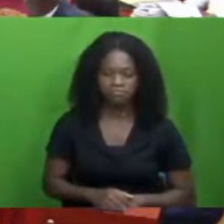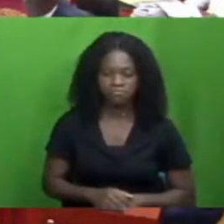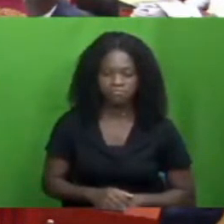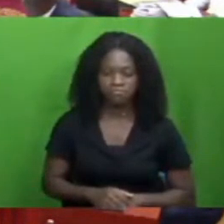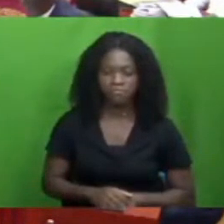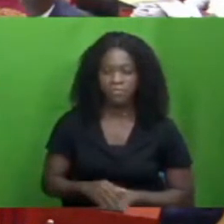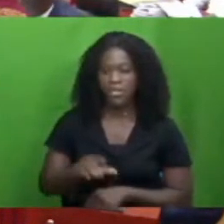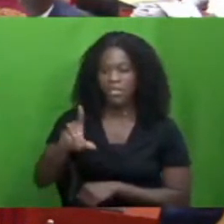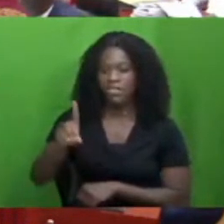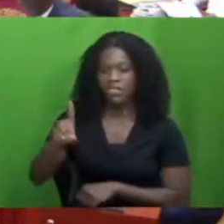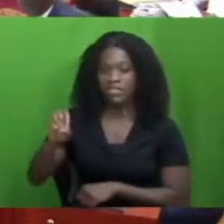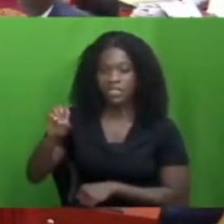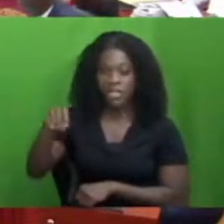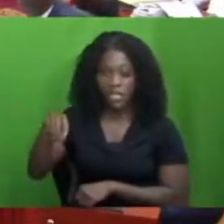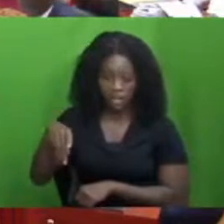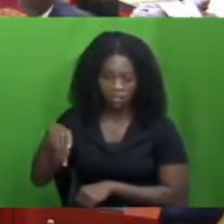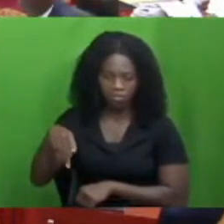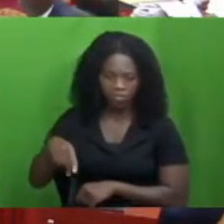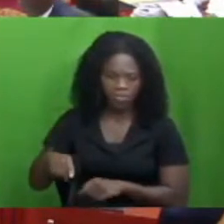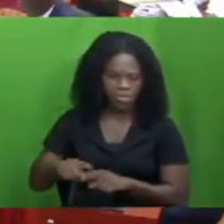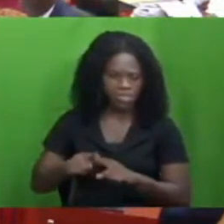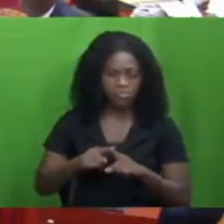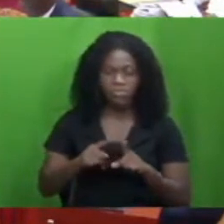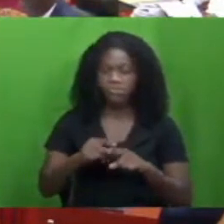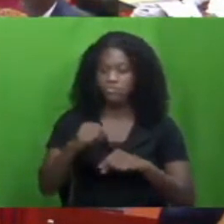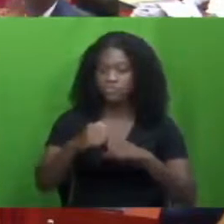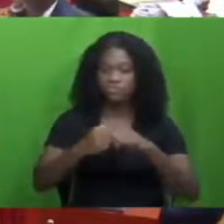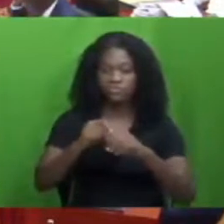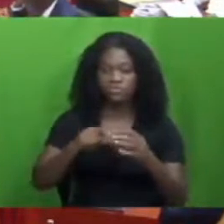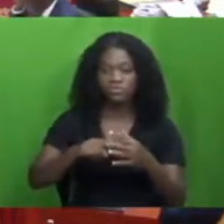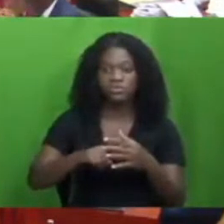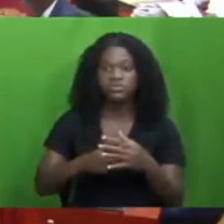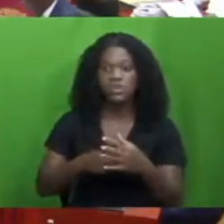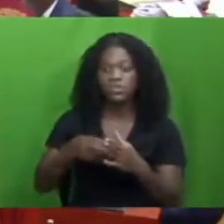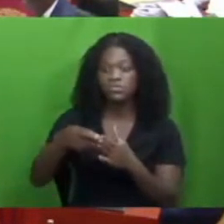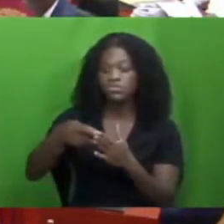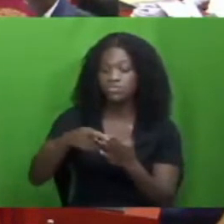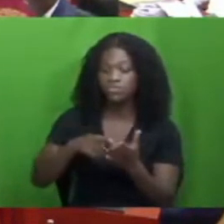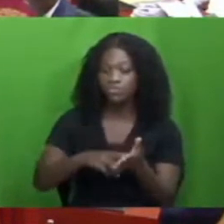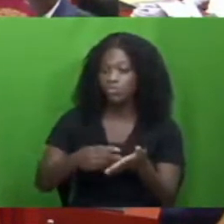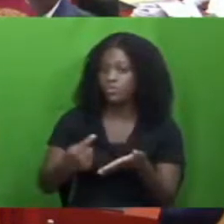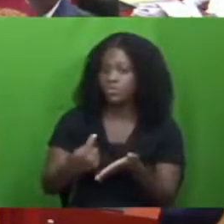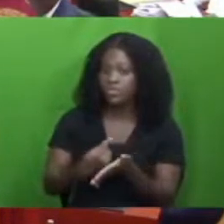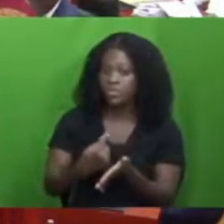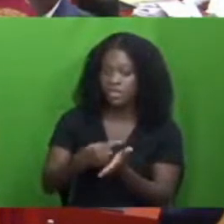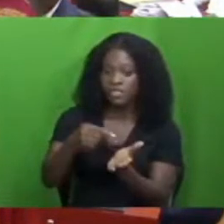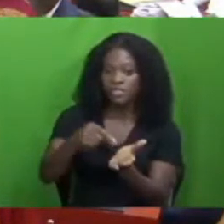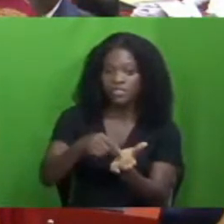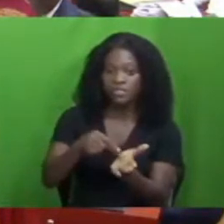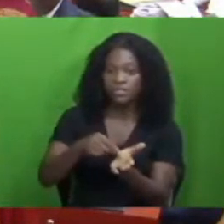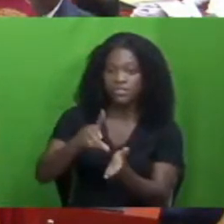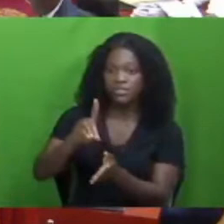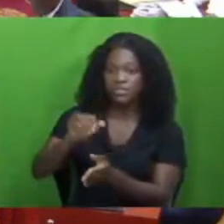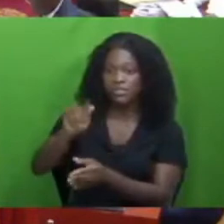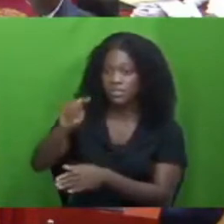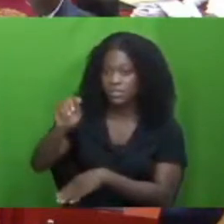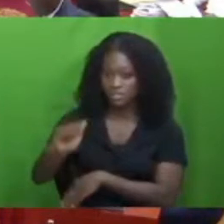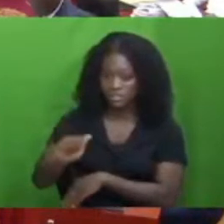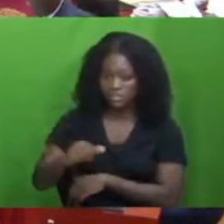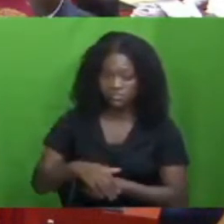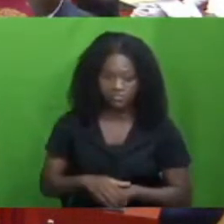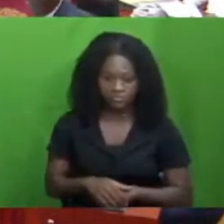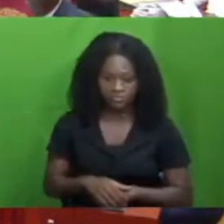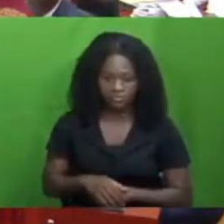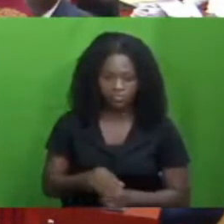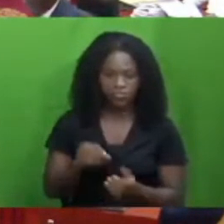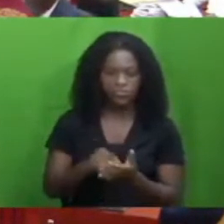DDEP, several structural changes have commenced in the reporting of Ghana's debt data. The debt from the